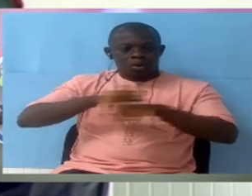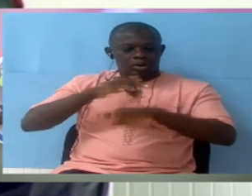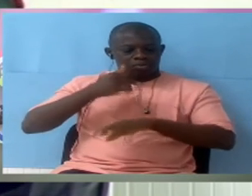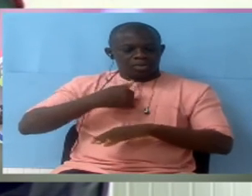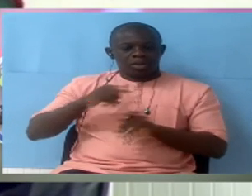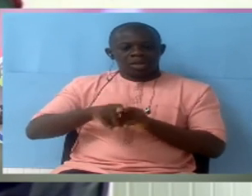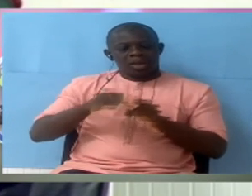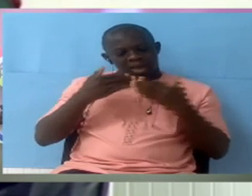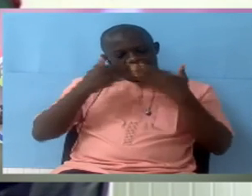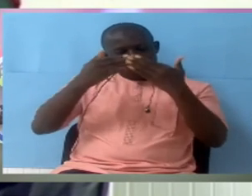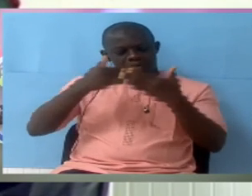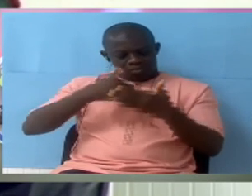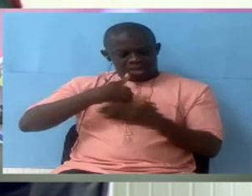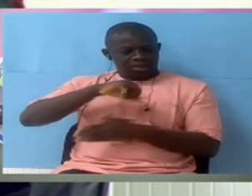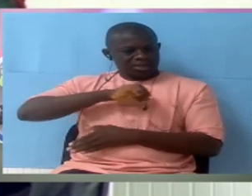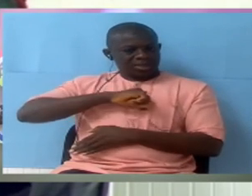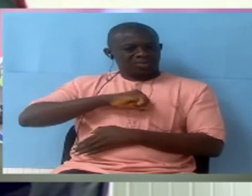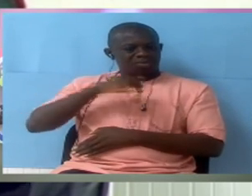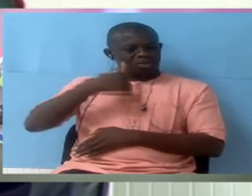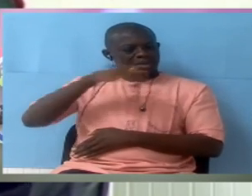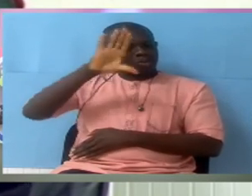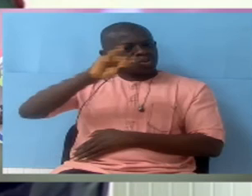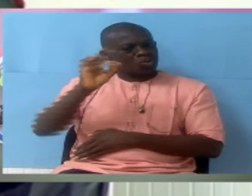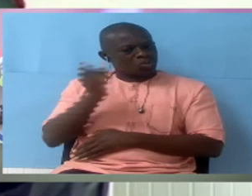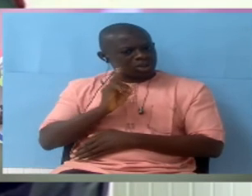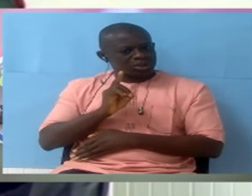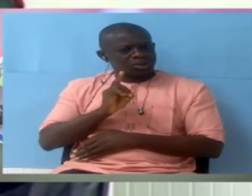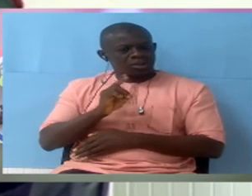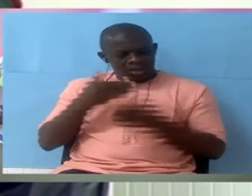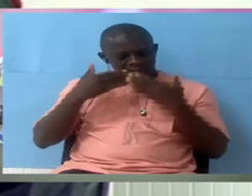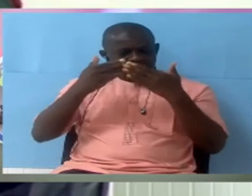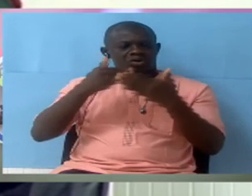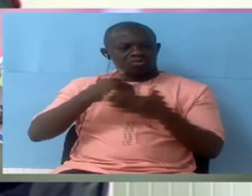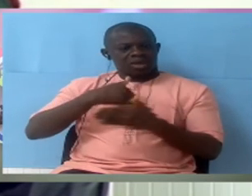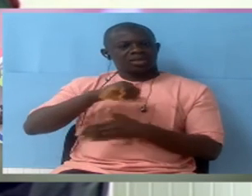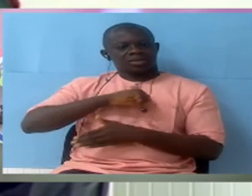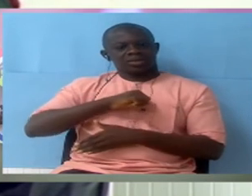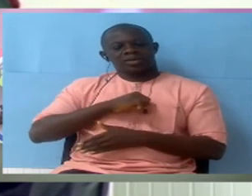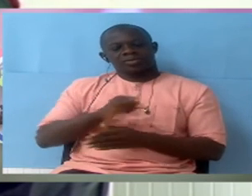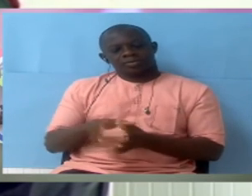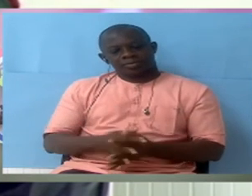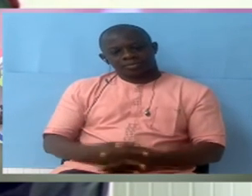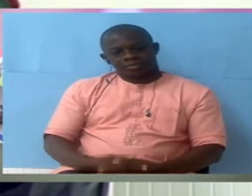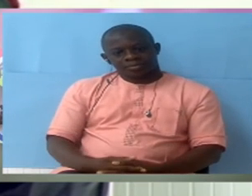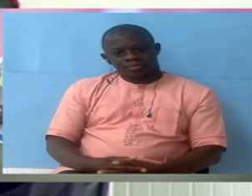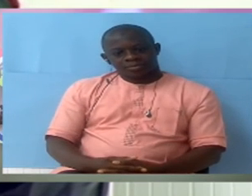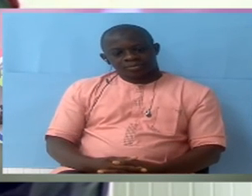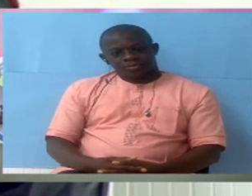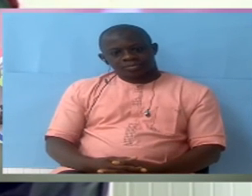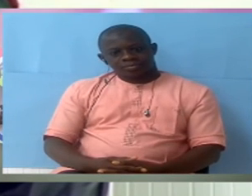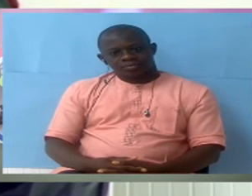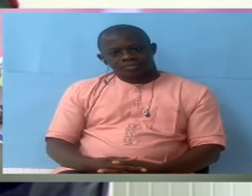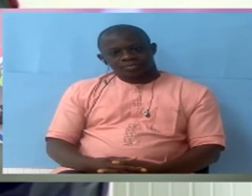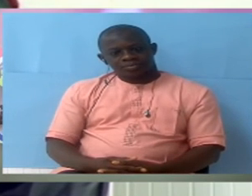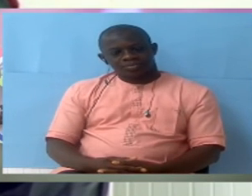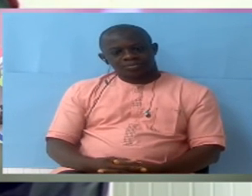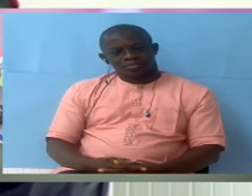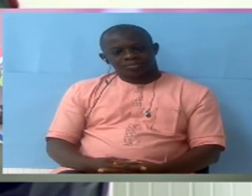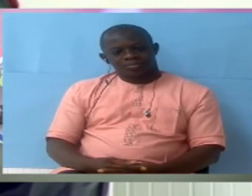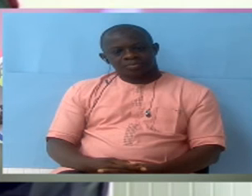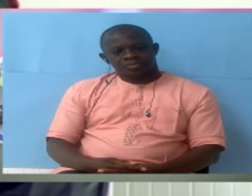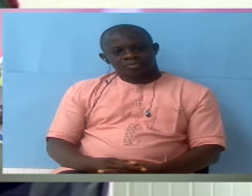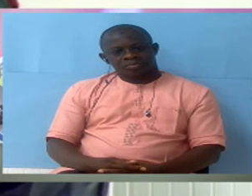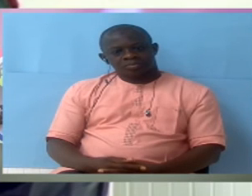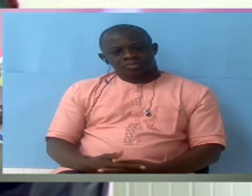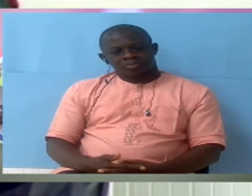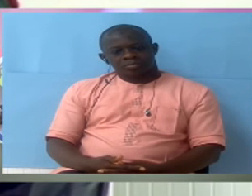I said to myself, what have I done? Munuma wona xalat sax li nekkon ci suma xel mi. Man dal lima don wax suma bokk rek moy man